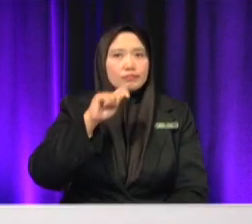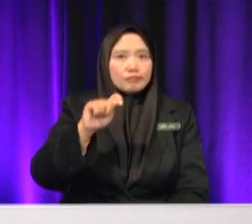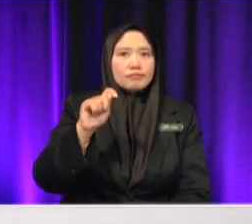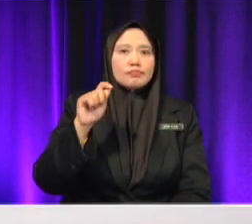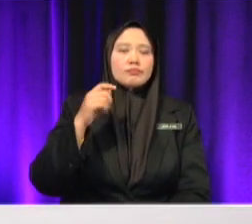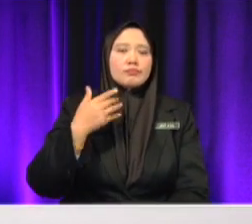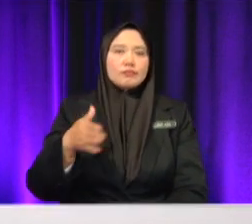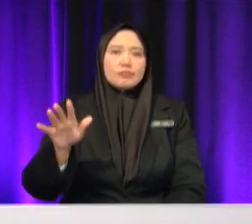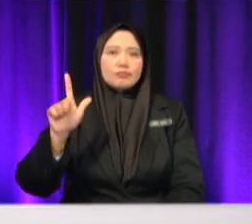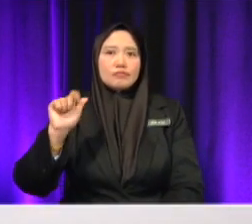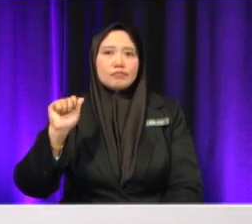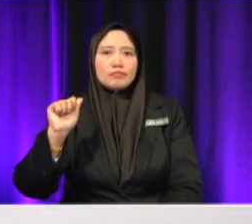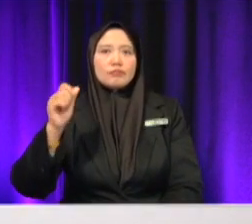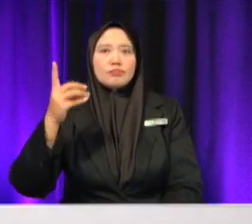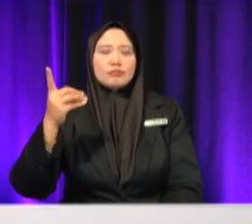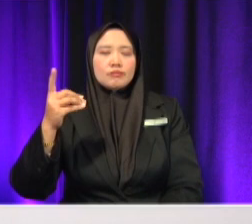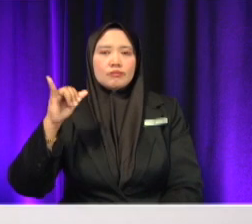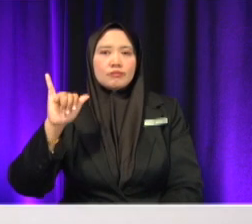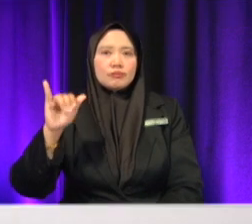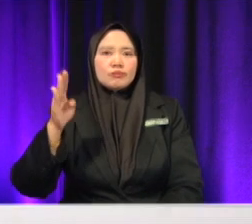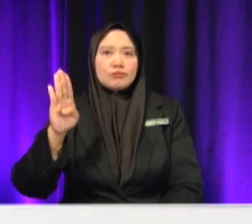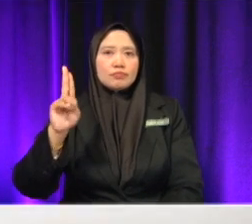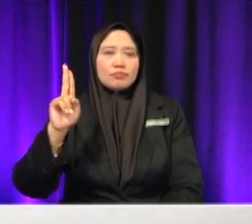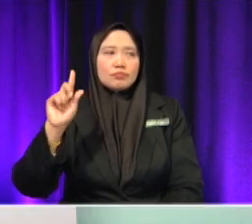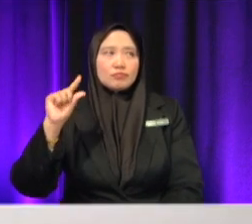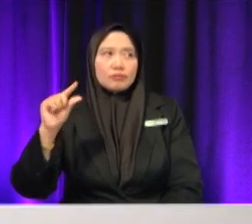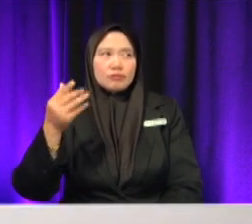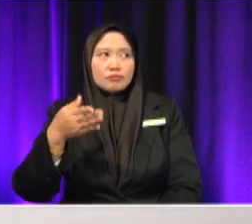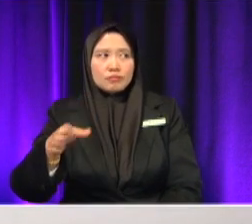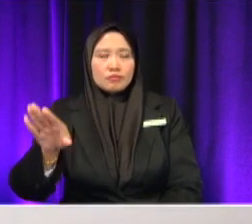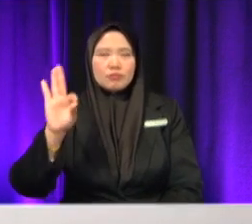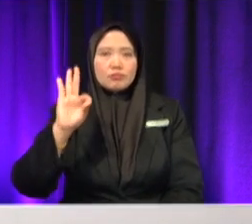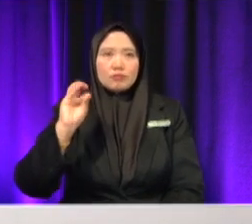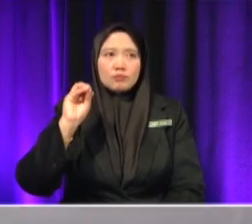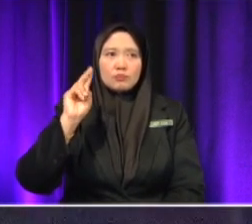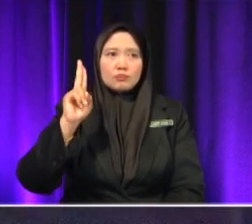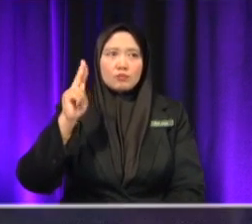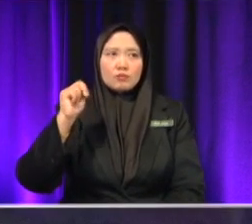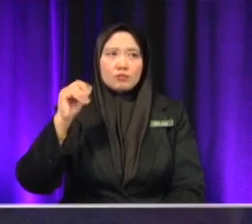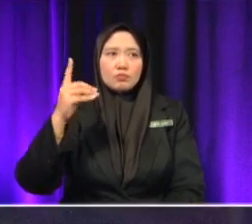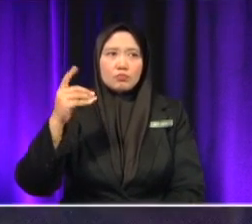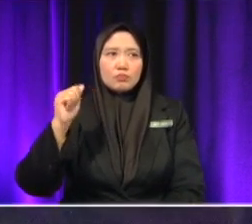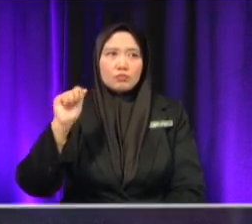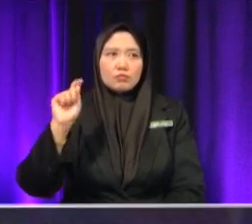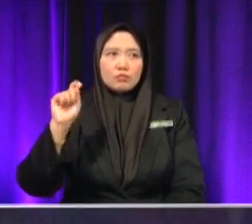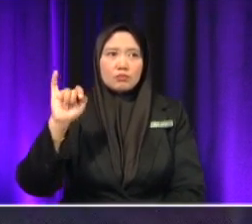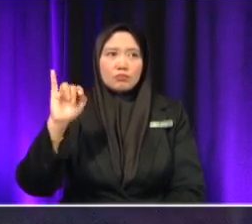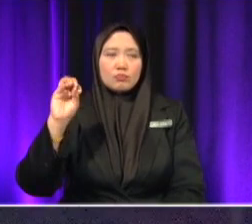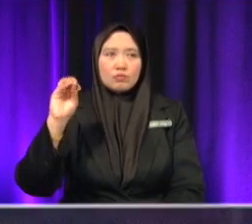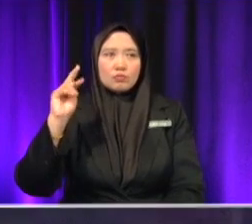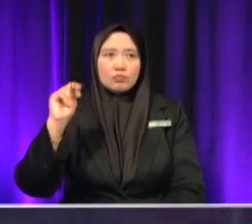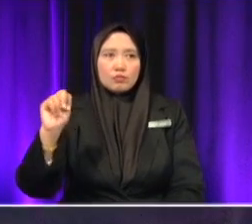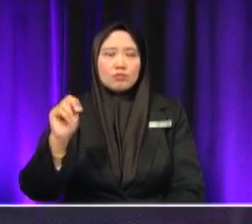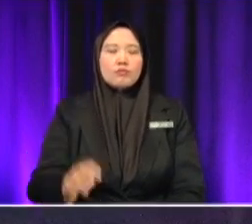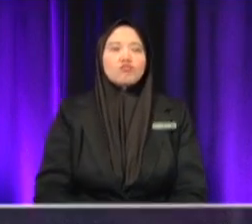impressive because this kid started it when she was just 5 years old. Yes. So that's, well, she had that a level of awareness very young. Yes,